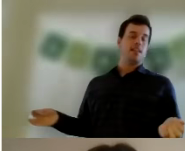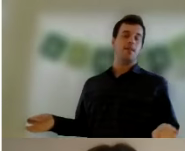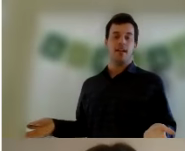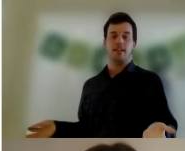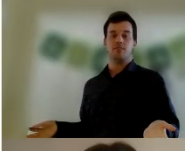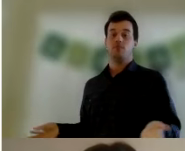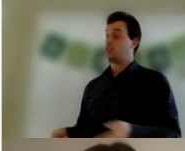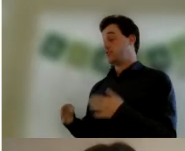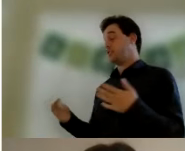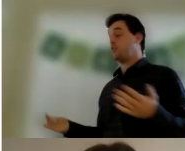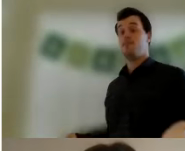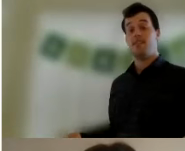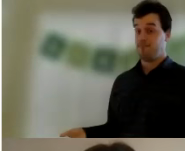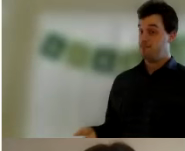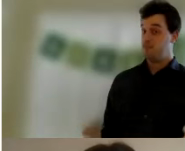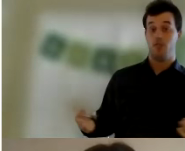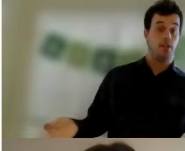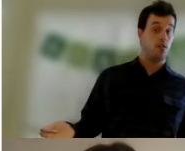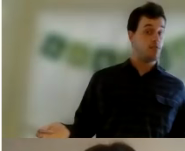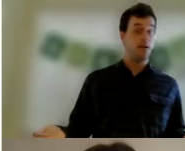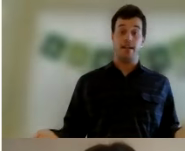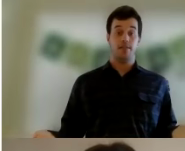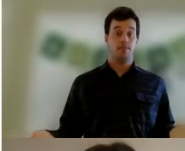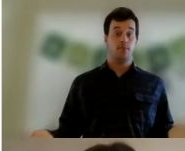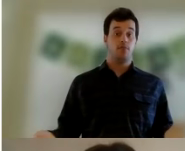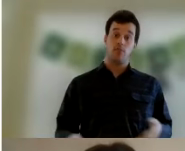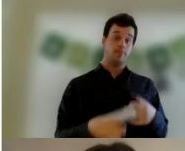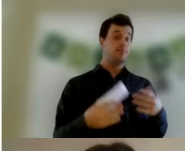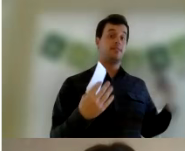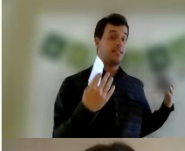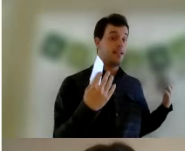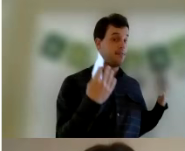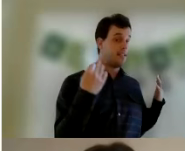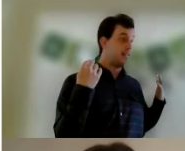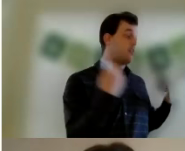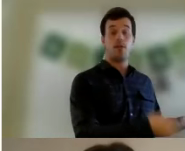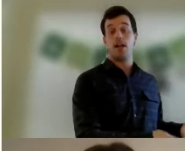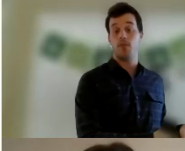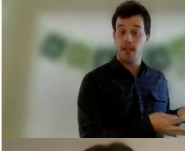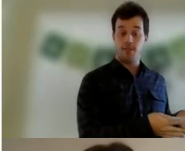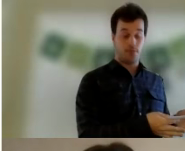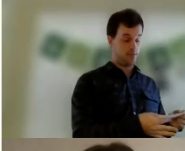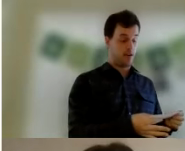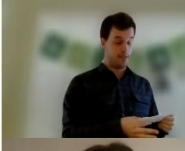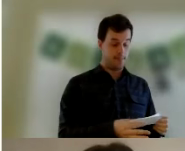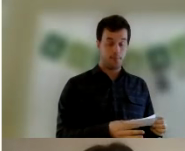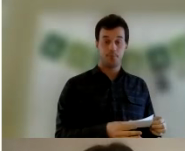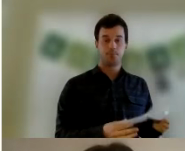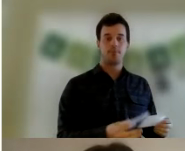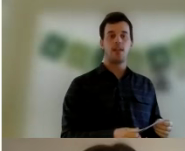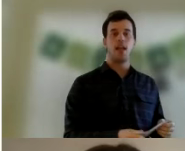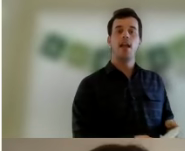anyone done anything about it? Well, it just could be that no one knows about it, or even if they did, they don't know how to apply for it